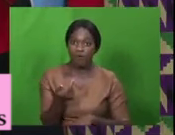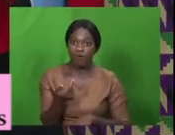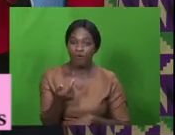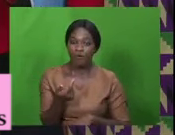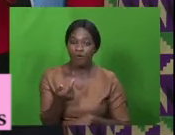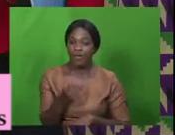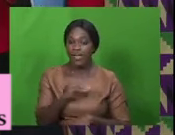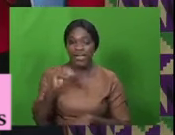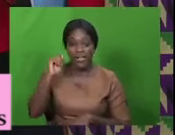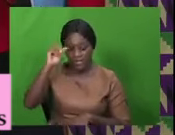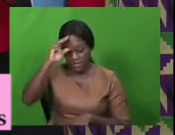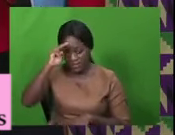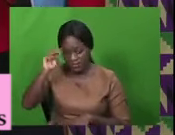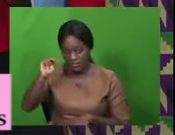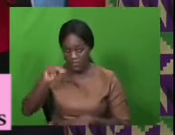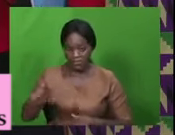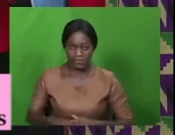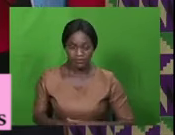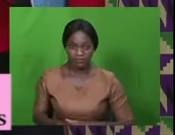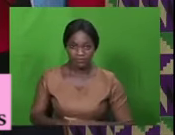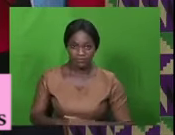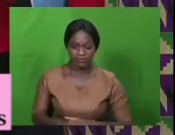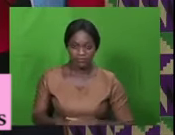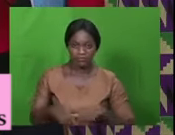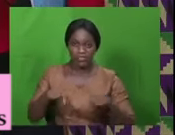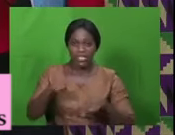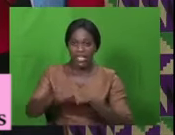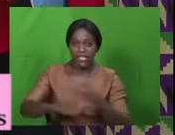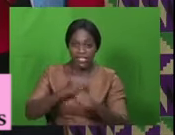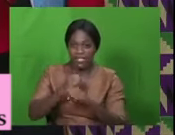of men. The theme for this year